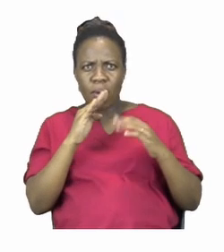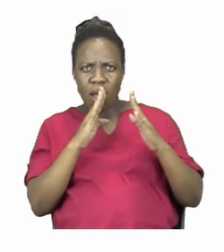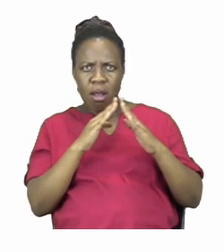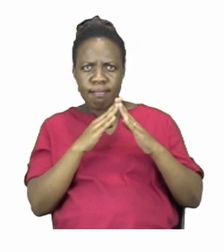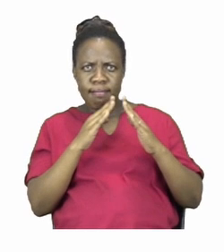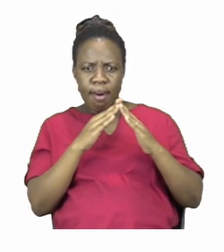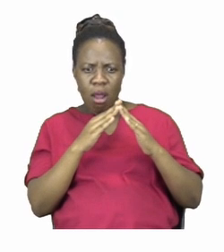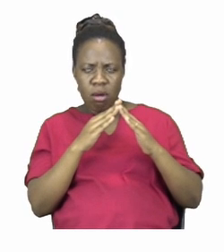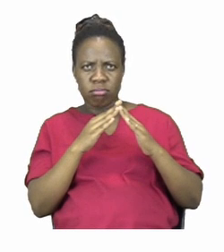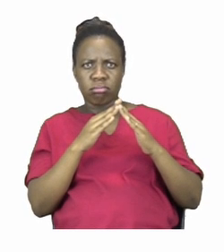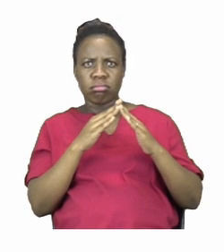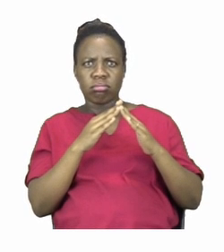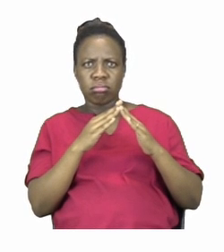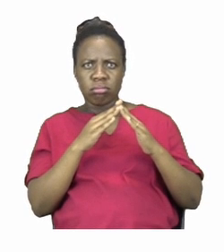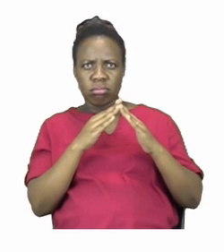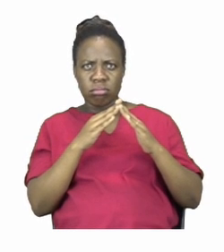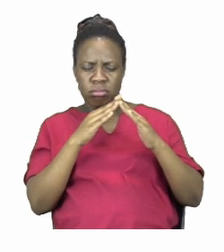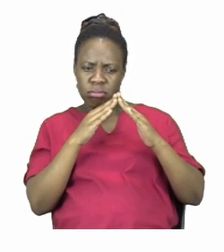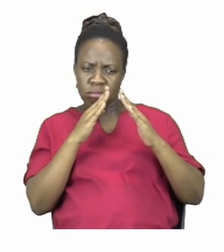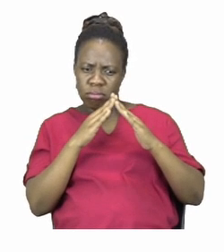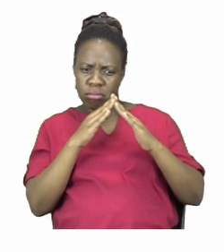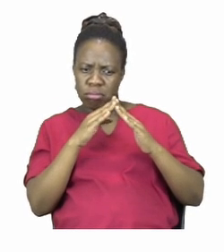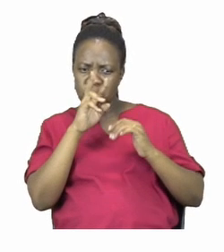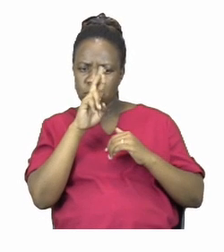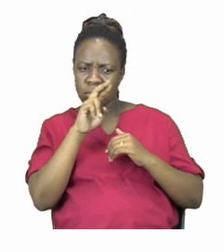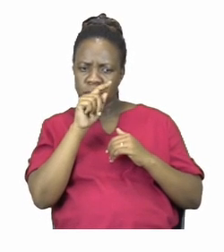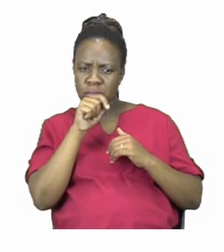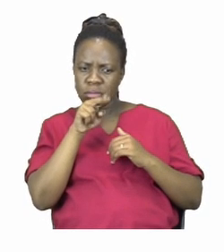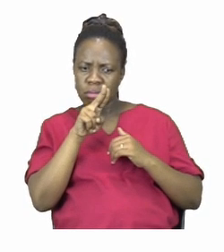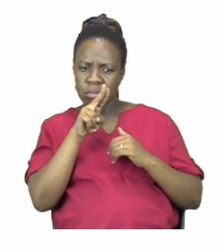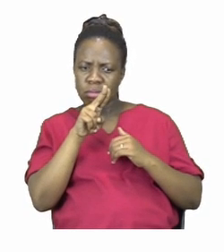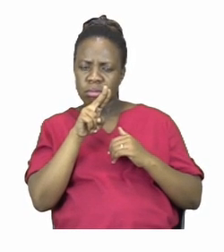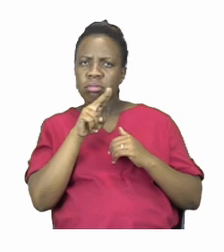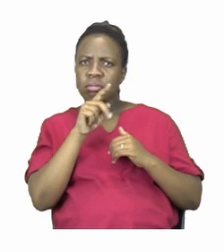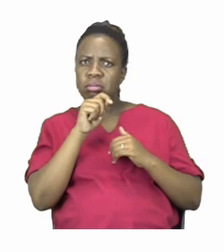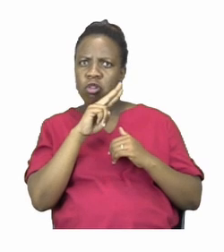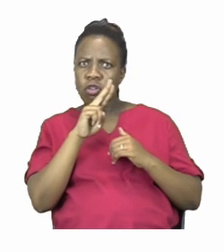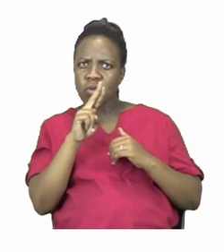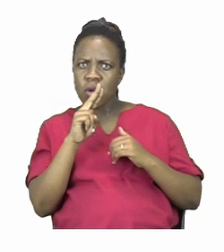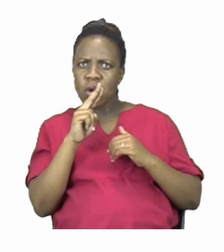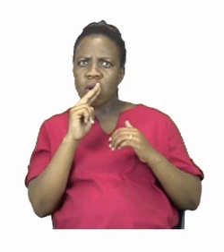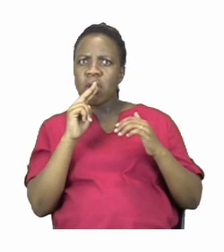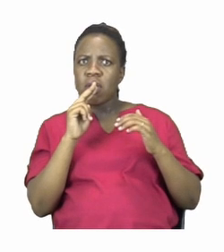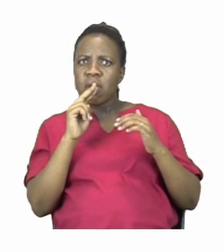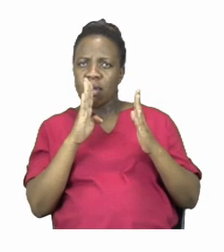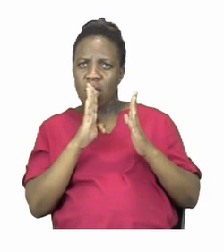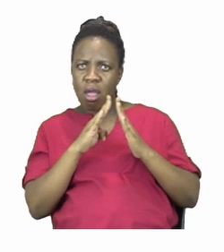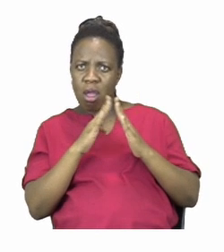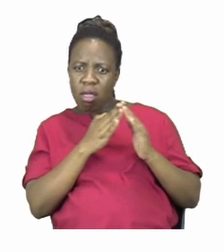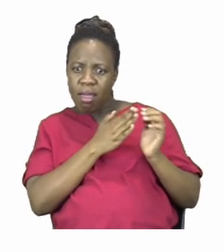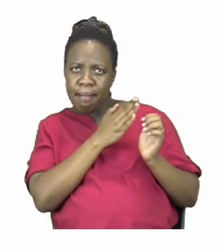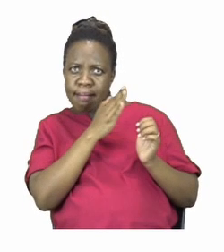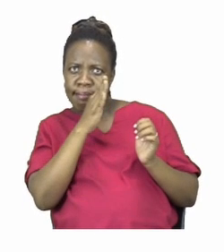And then next to Ruth's house, you have the school. Can you see the school? The school